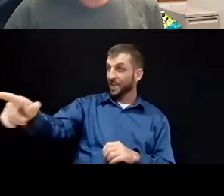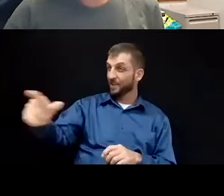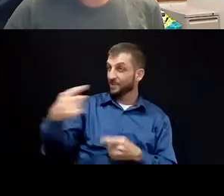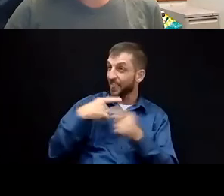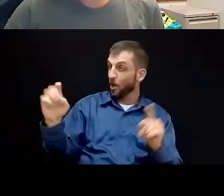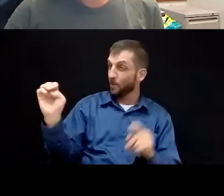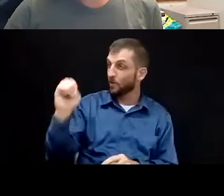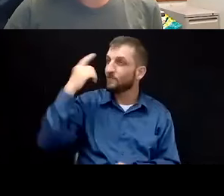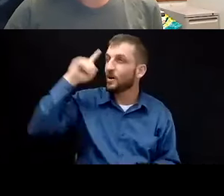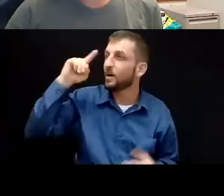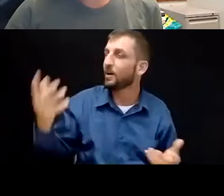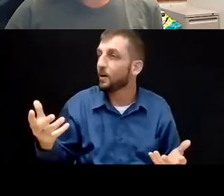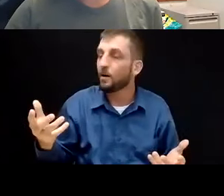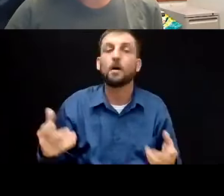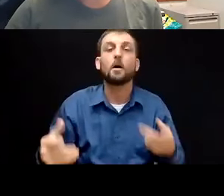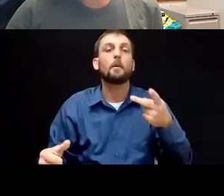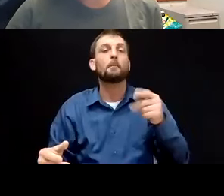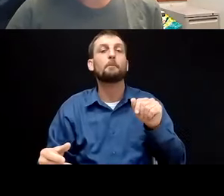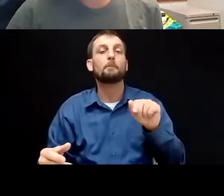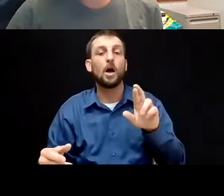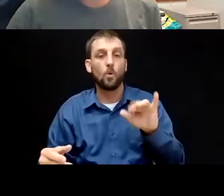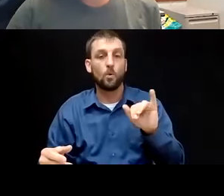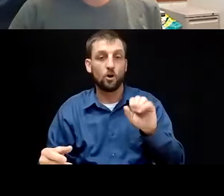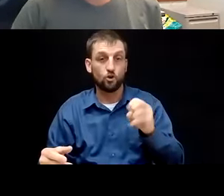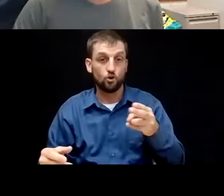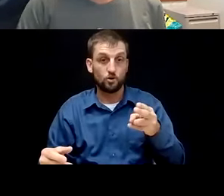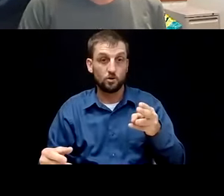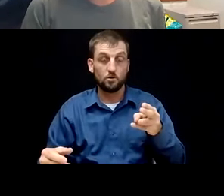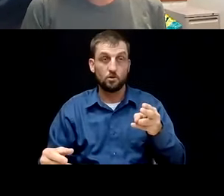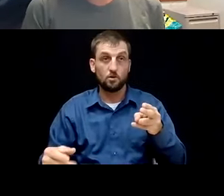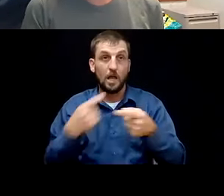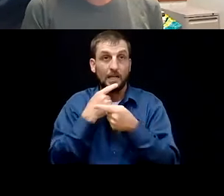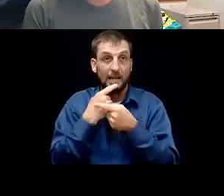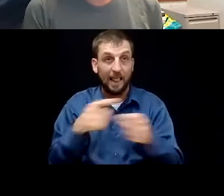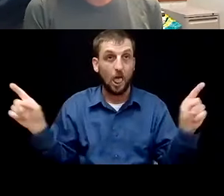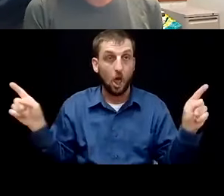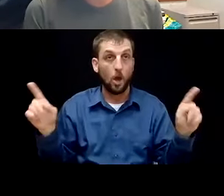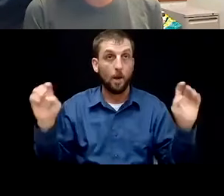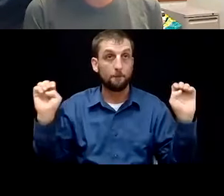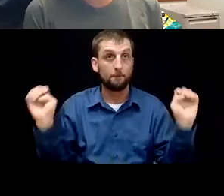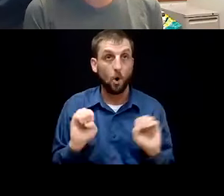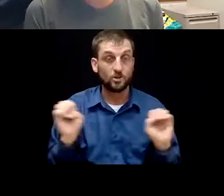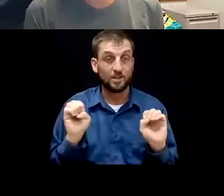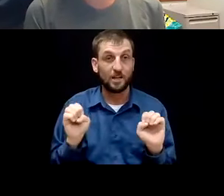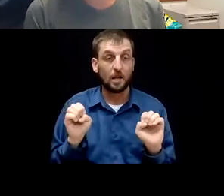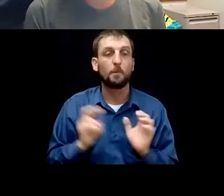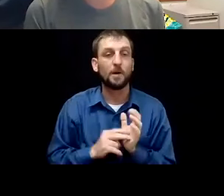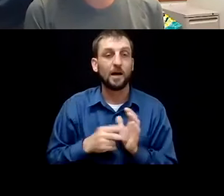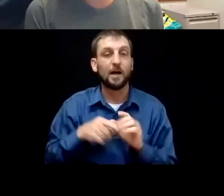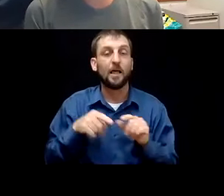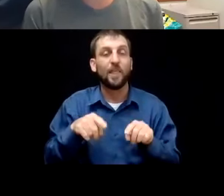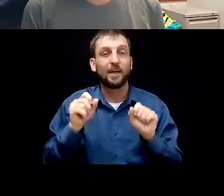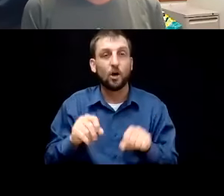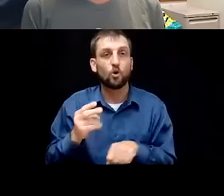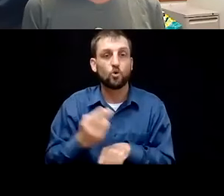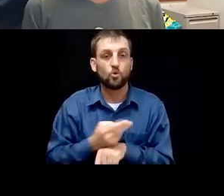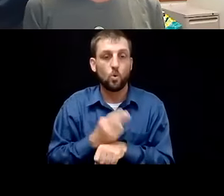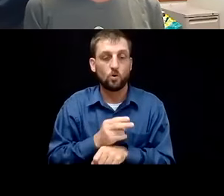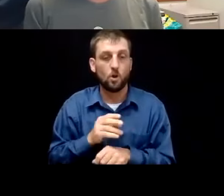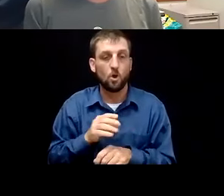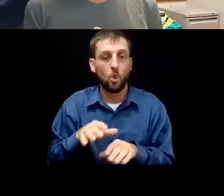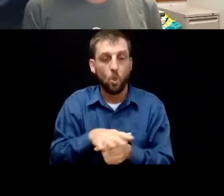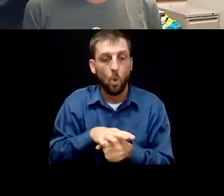Well, when the parish declares an emergency, it allows them to use their local resources, sometimes outside